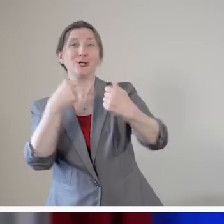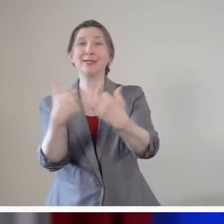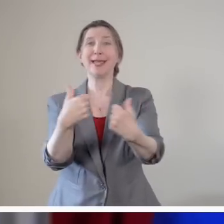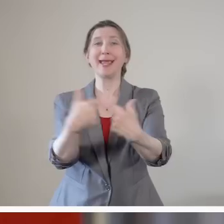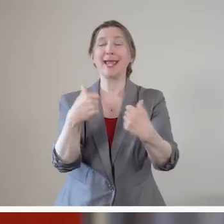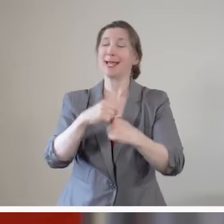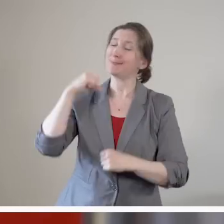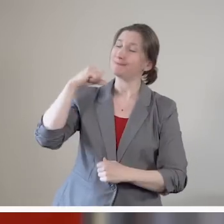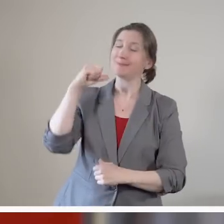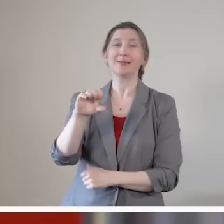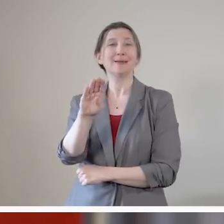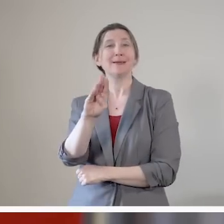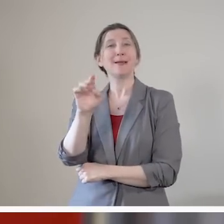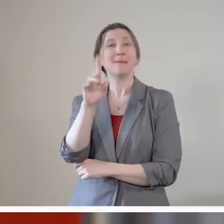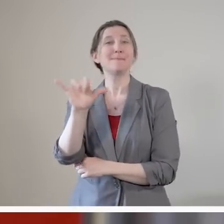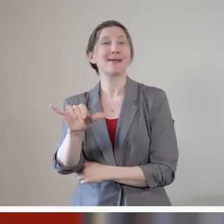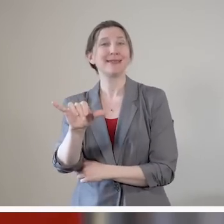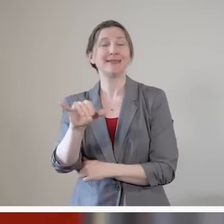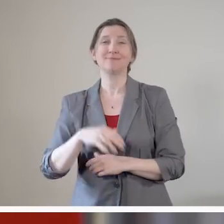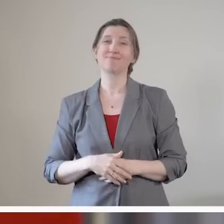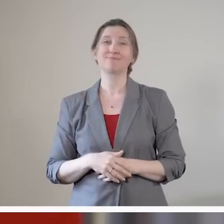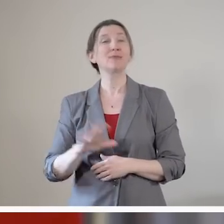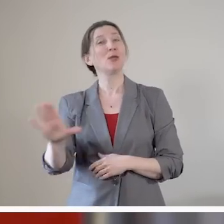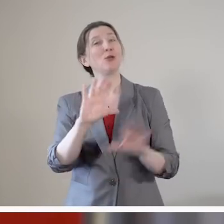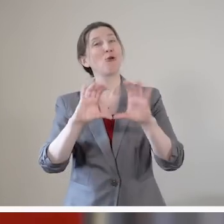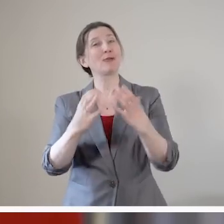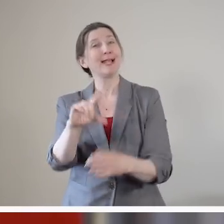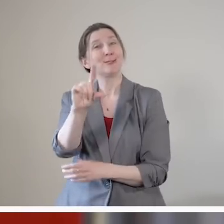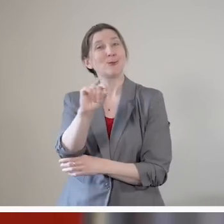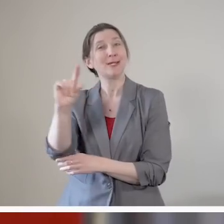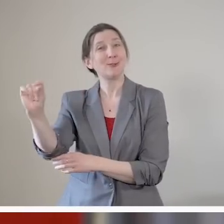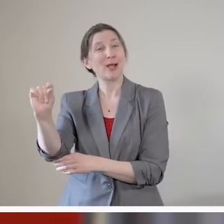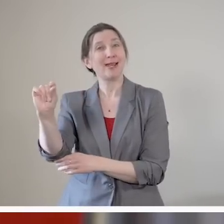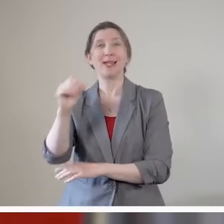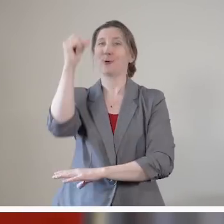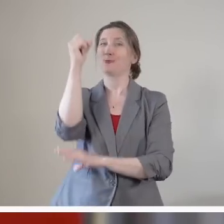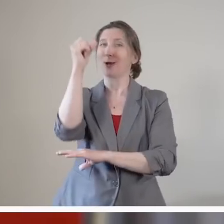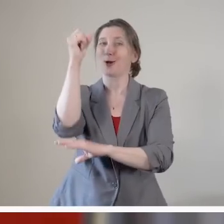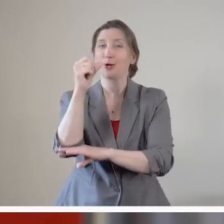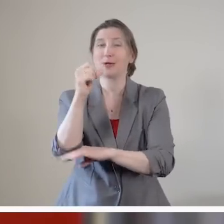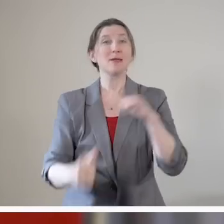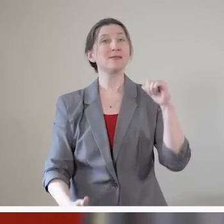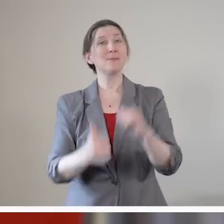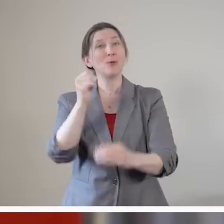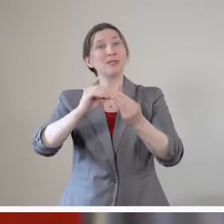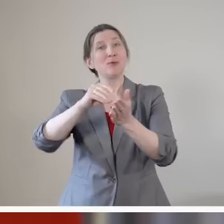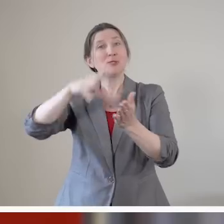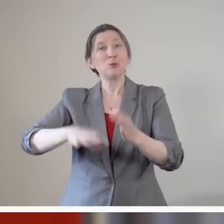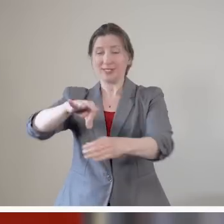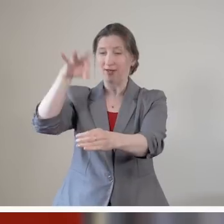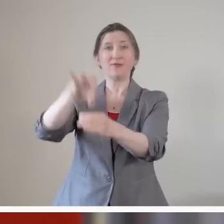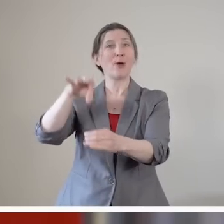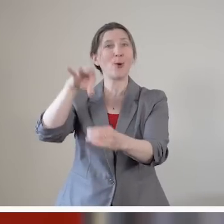teams. The class of 2020 has helped us set new records for public service. You voted in far higher numbers than your peers